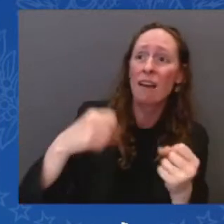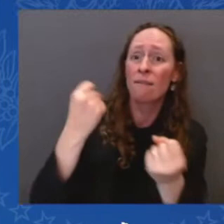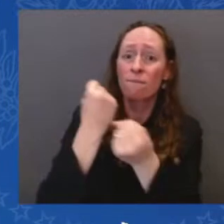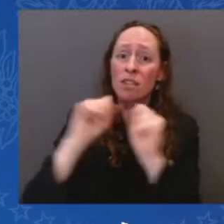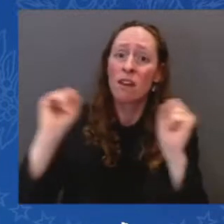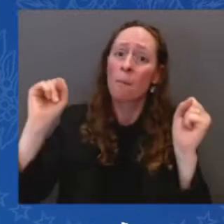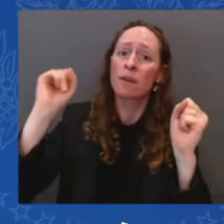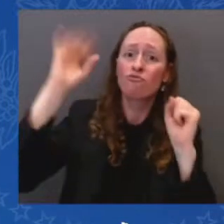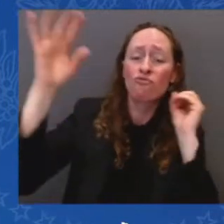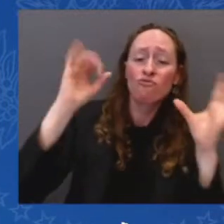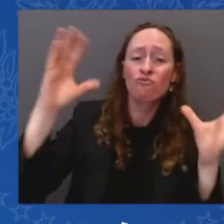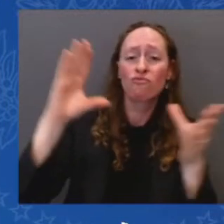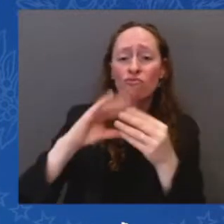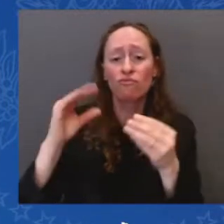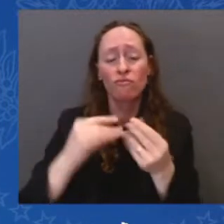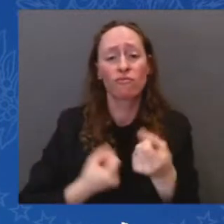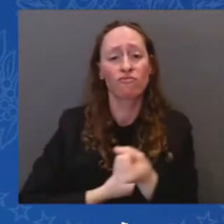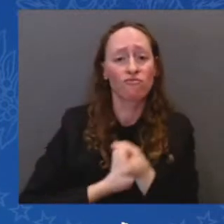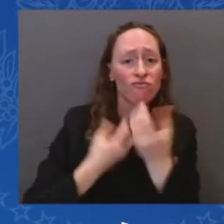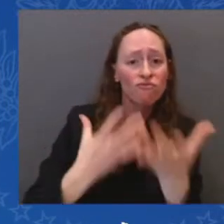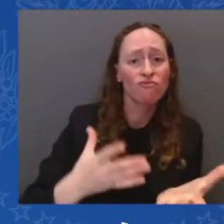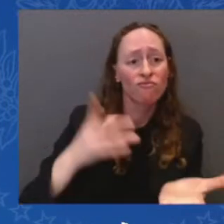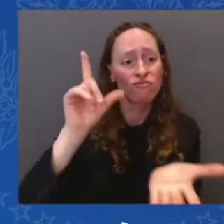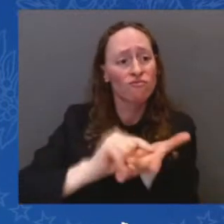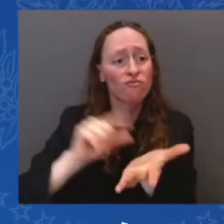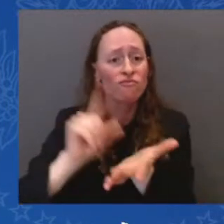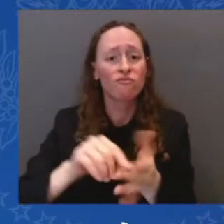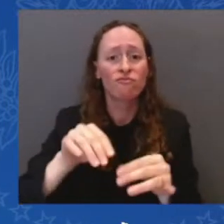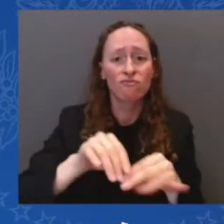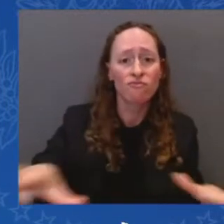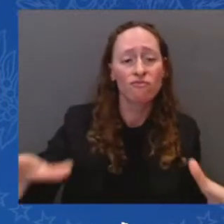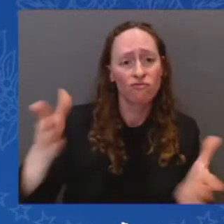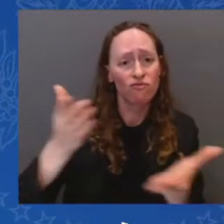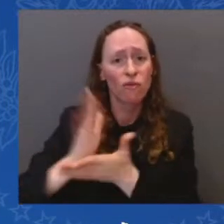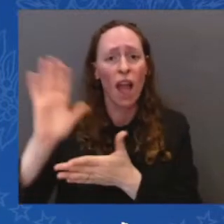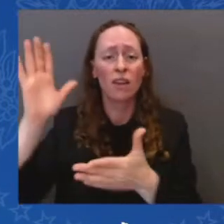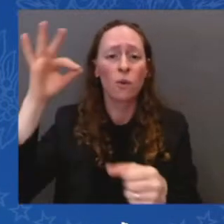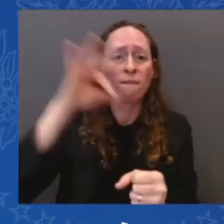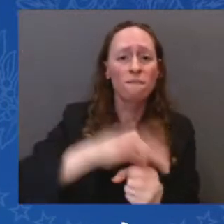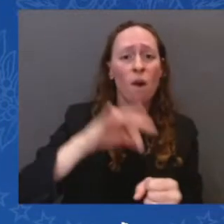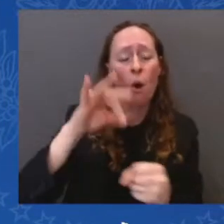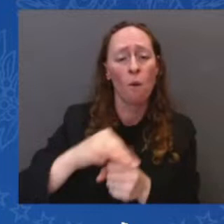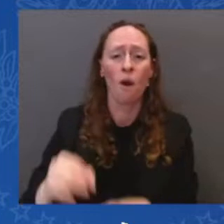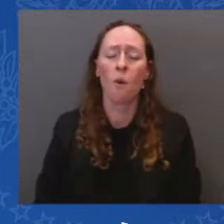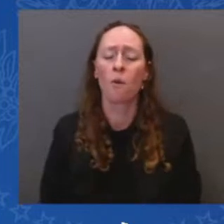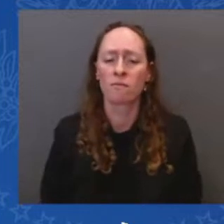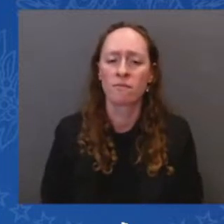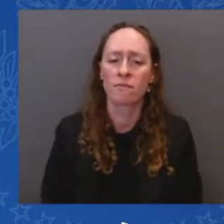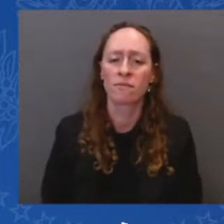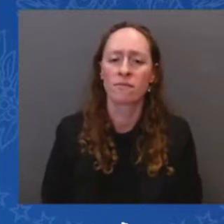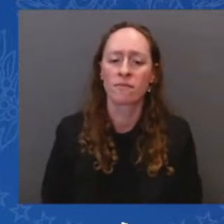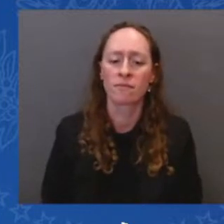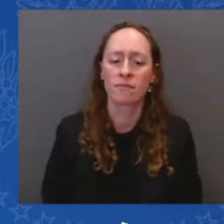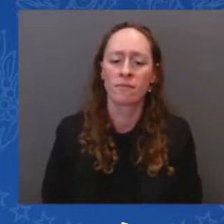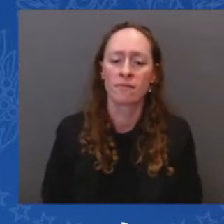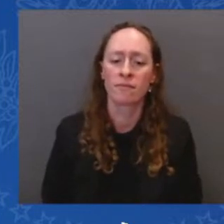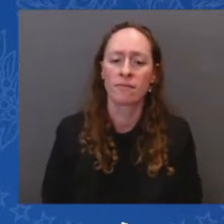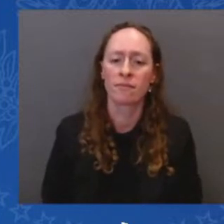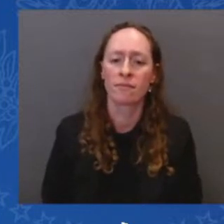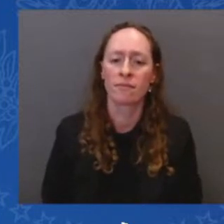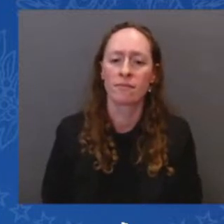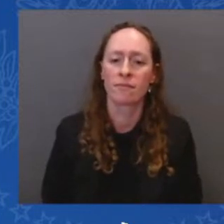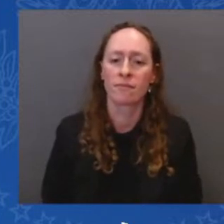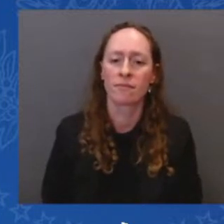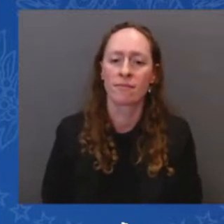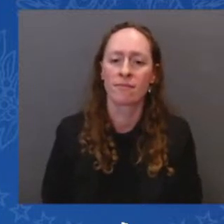our right to vote, and all the other rights and privileges that come with being an American. It is the blood of our fallen, it is the